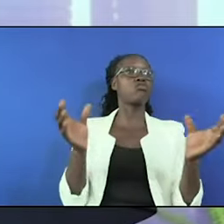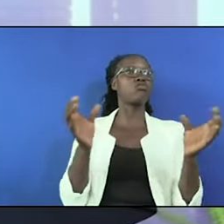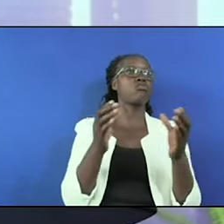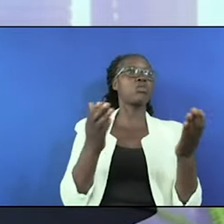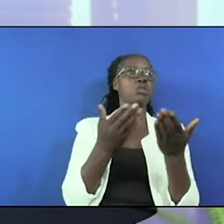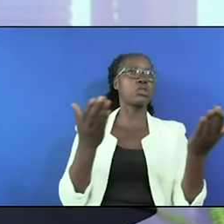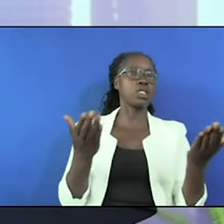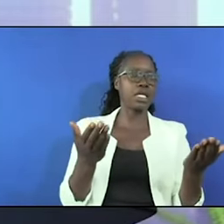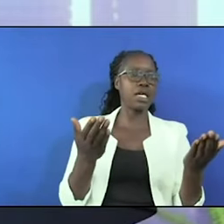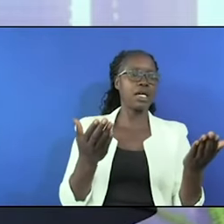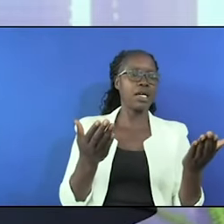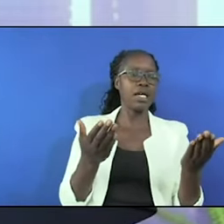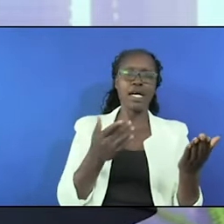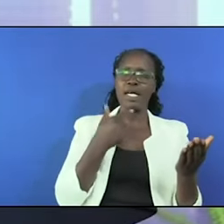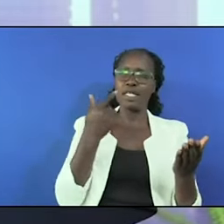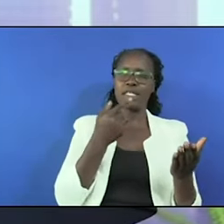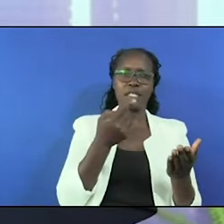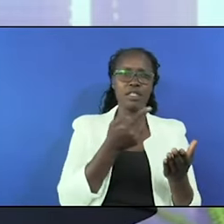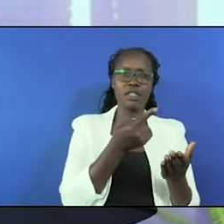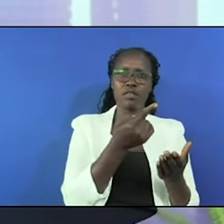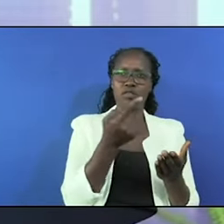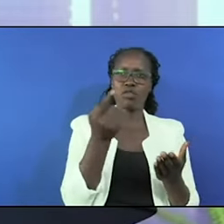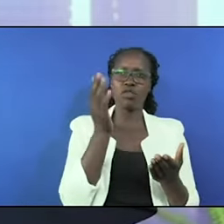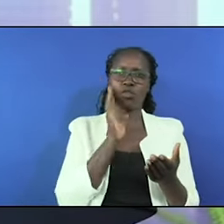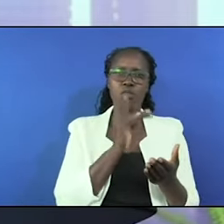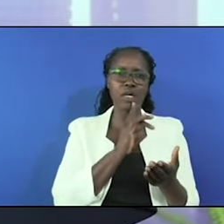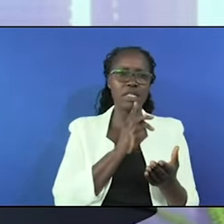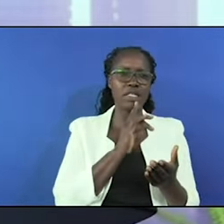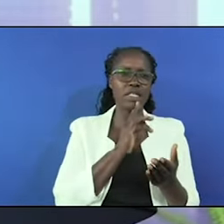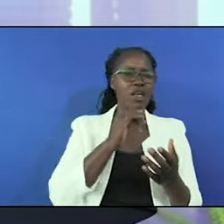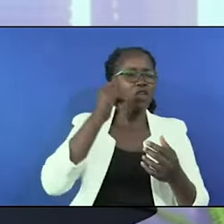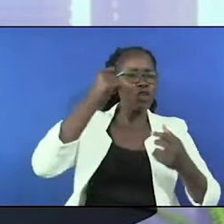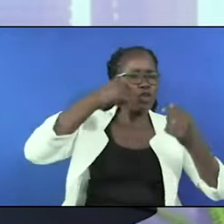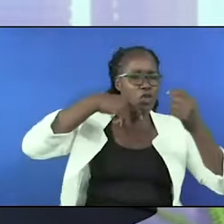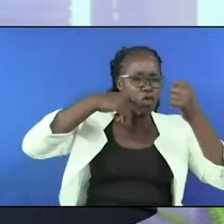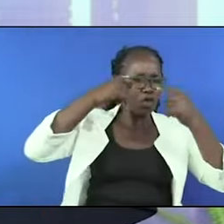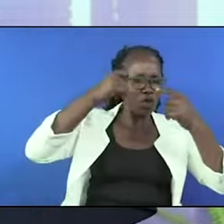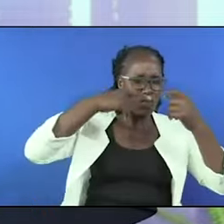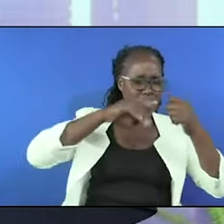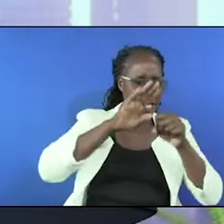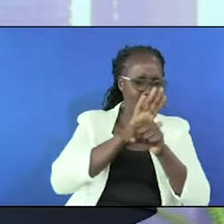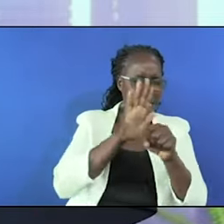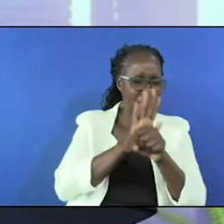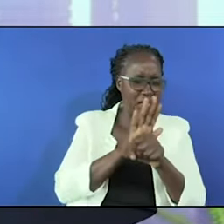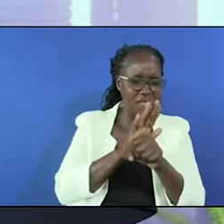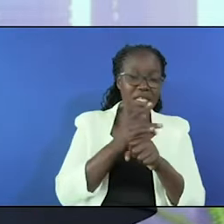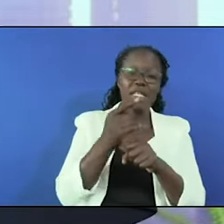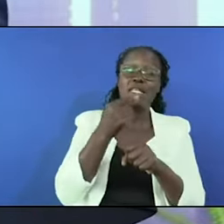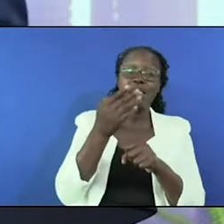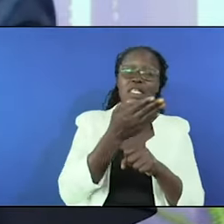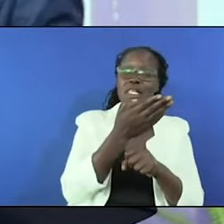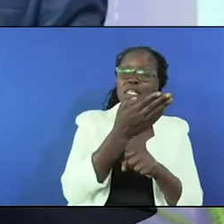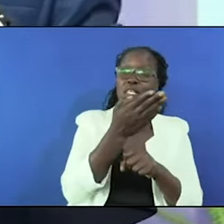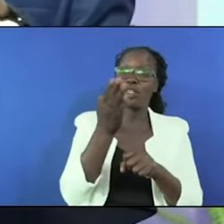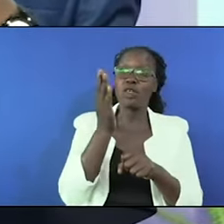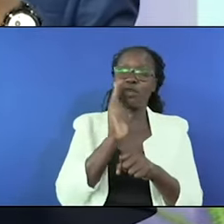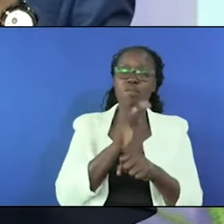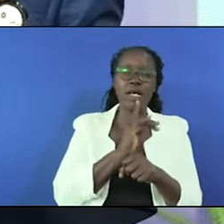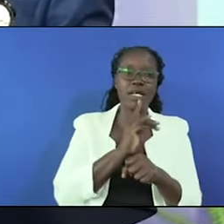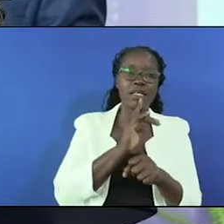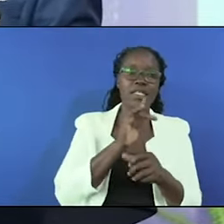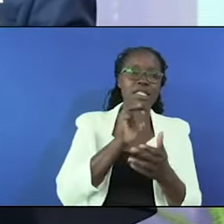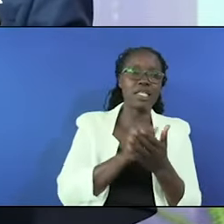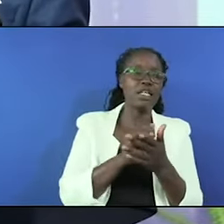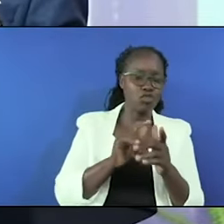congregation, telling you parents you have cried too much, telling you parents that